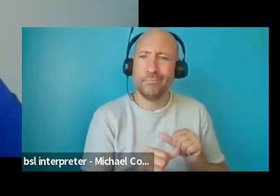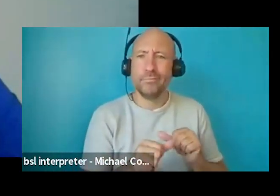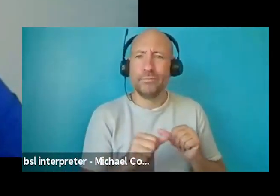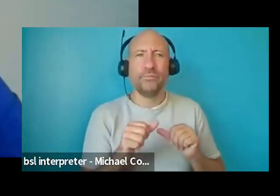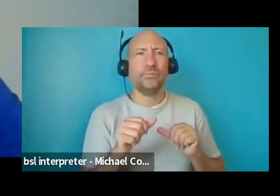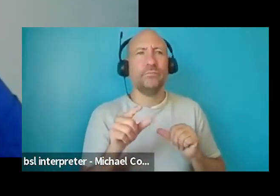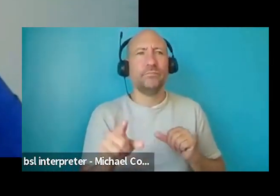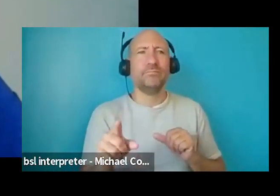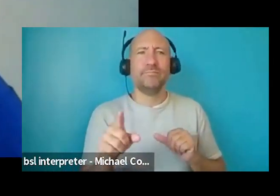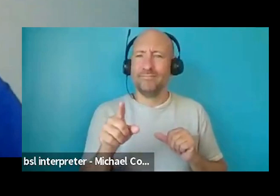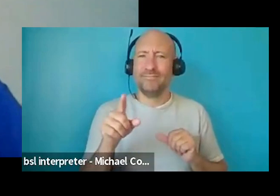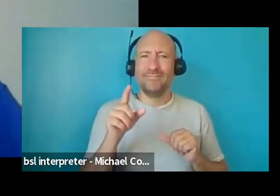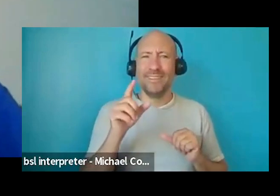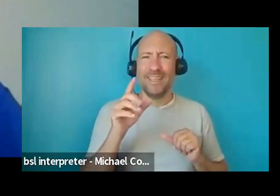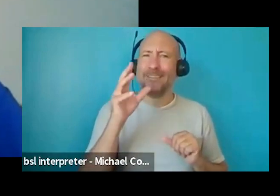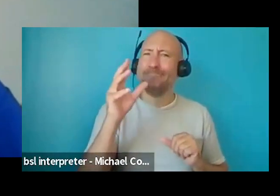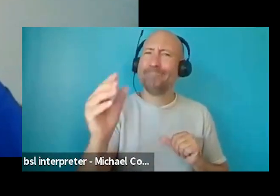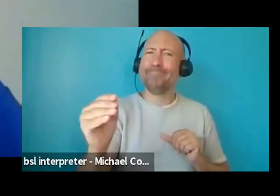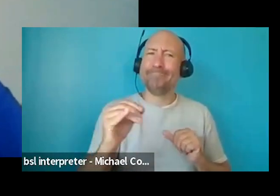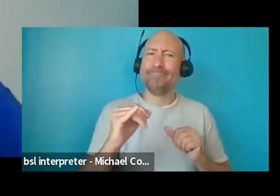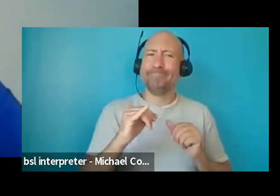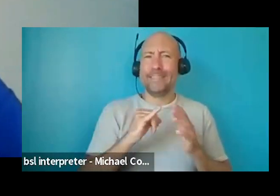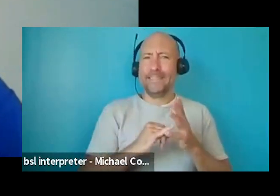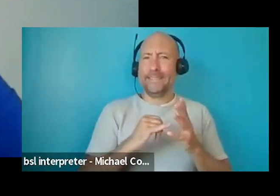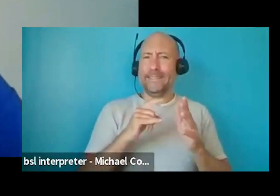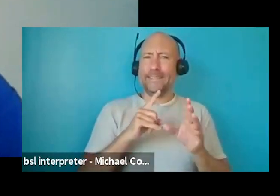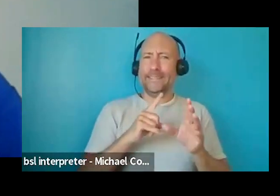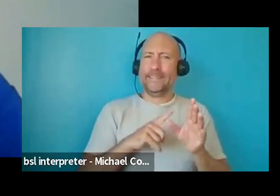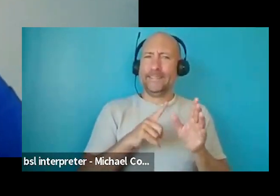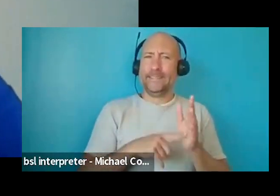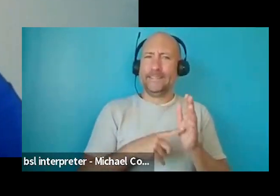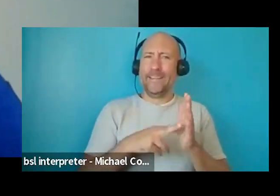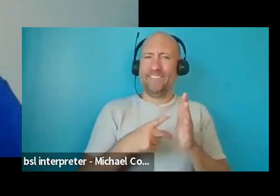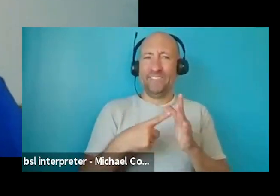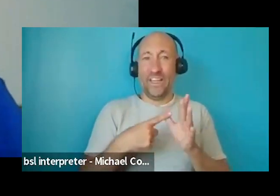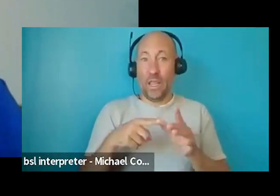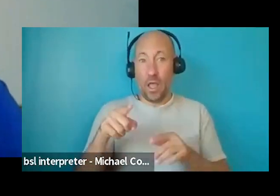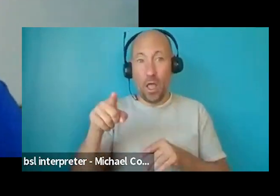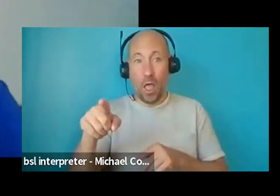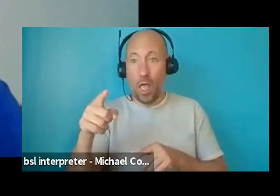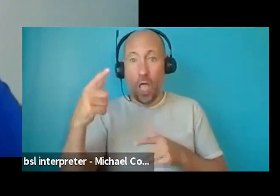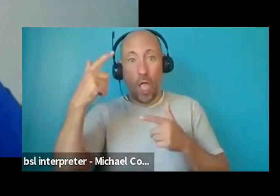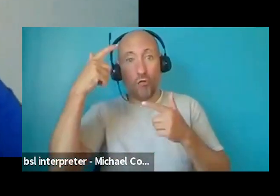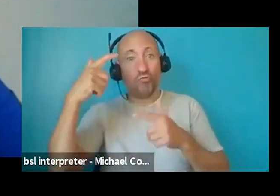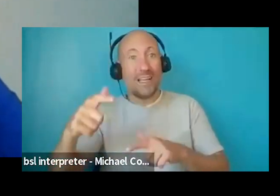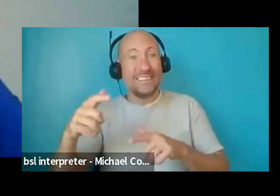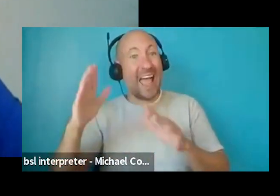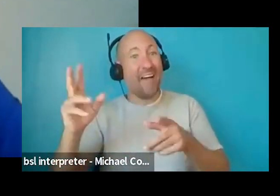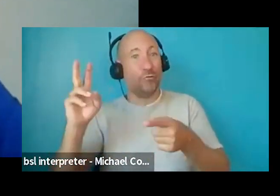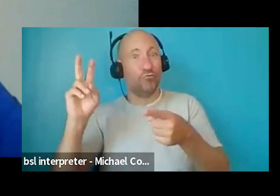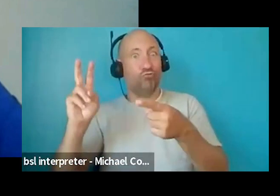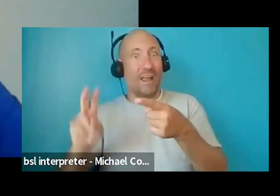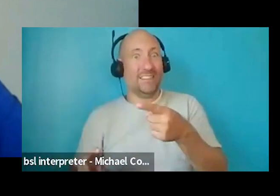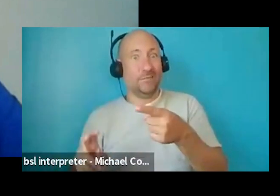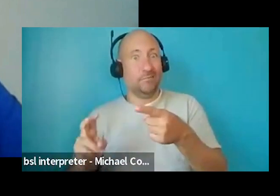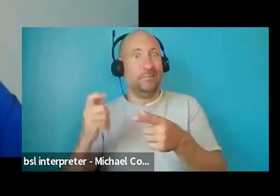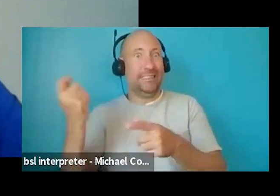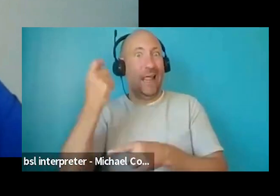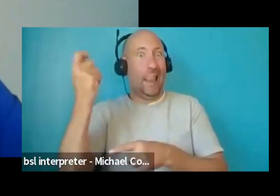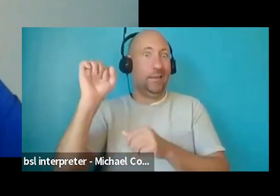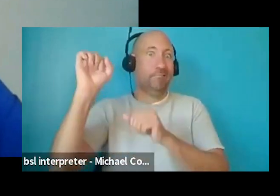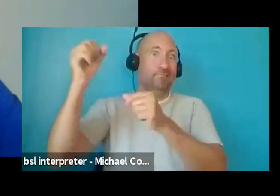Just to remember, Sylvia, that we are looking for the residencies that are part of that network.